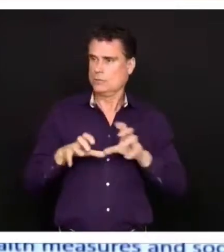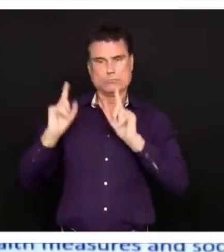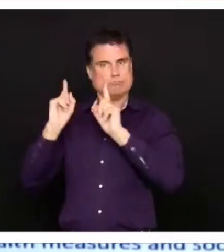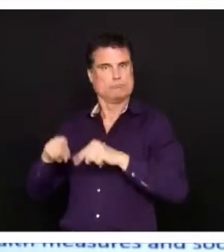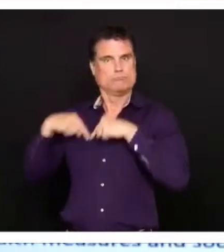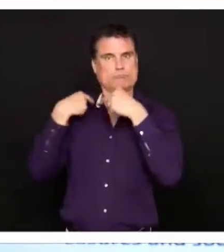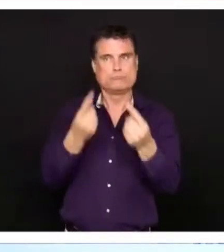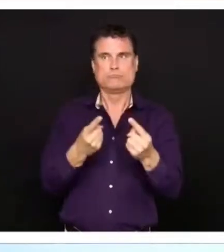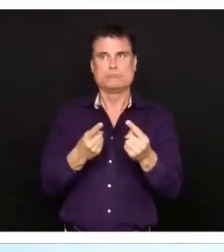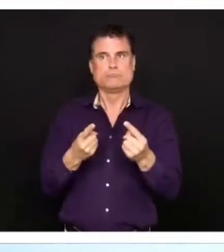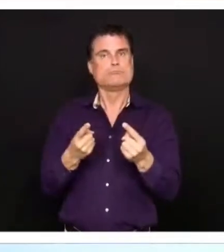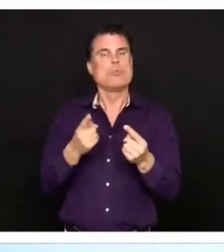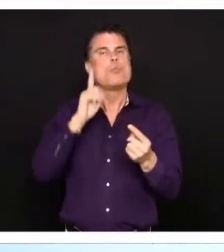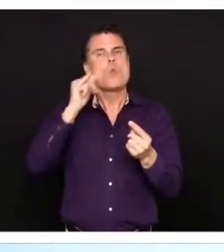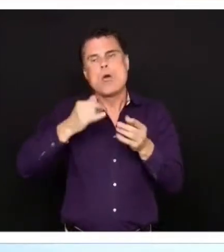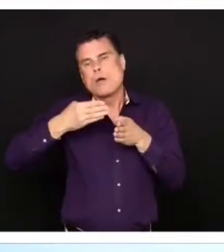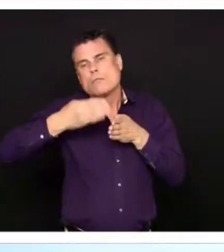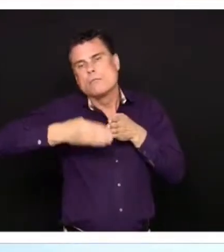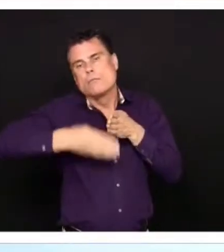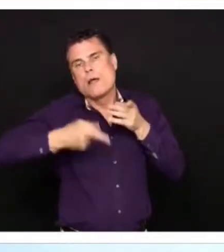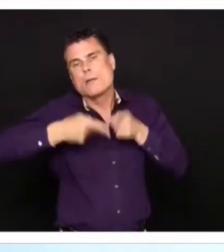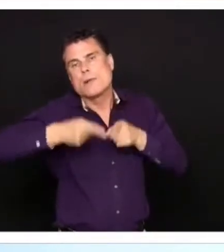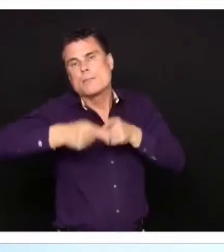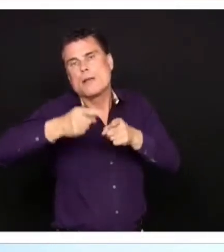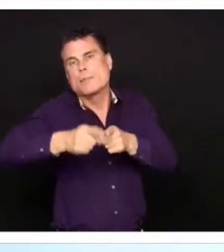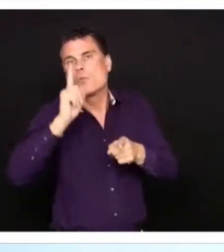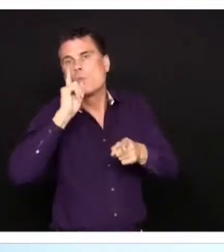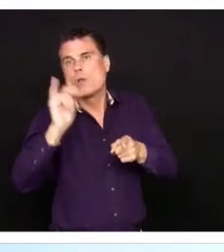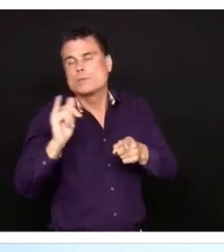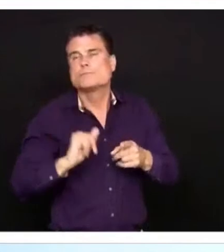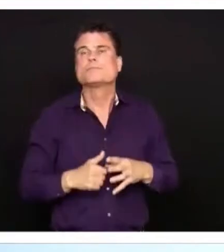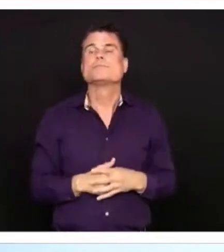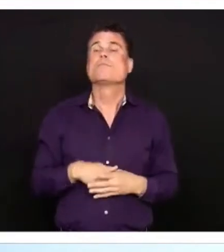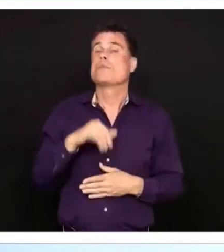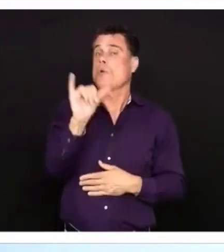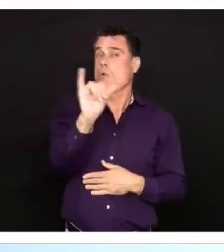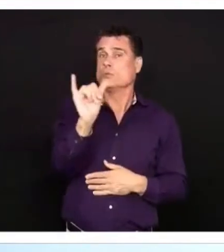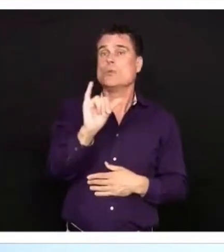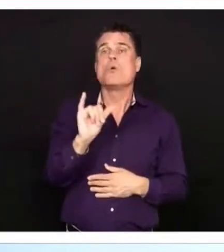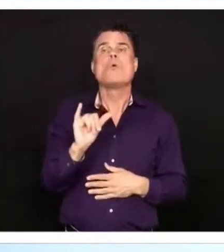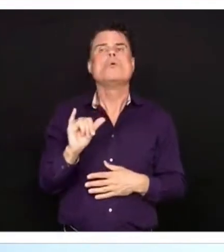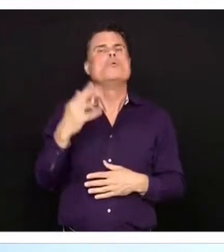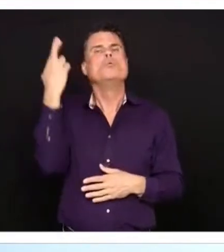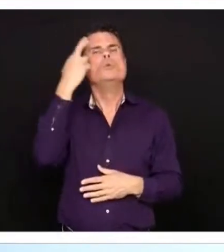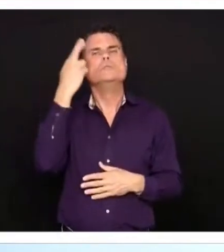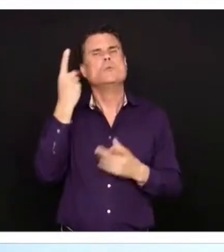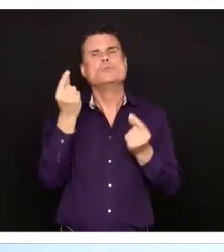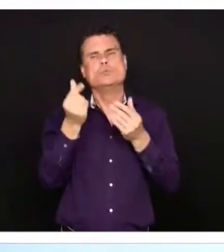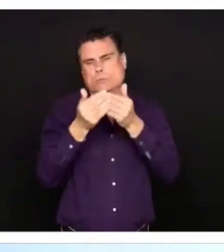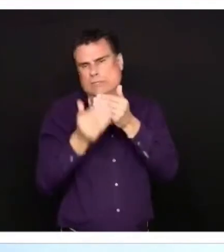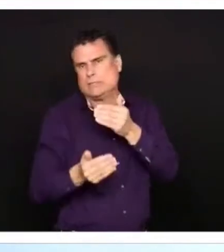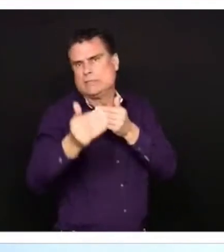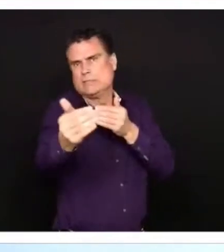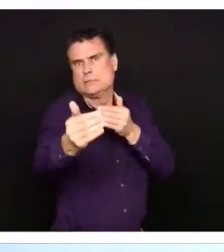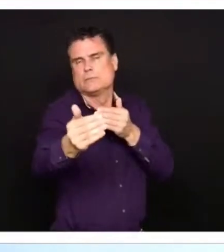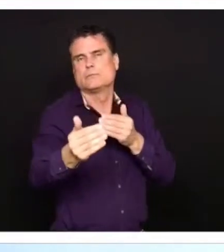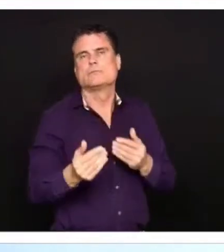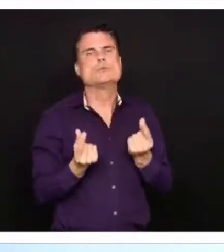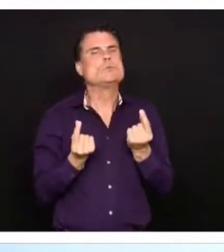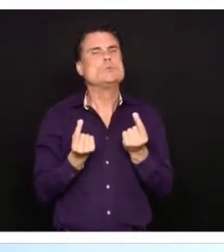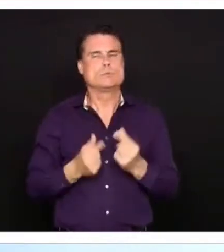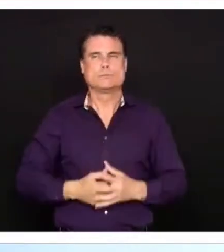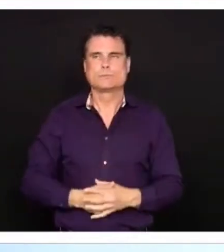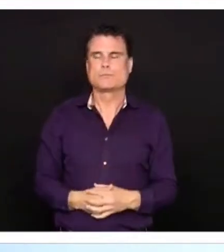Thank you very much. It's a great honor for us to be able to present this information and to